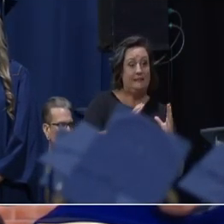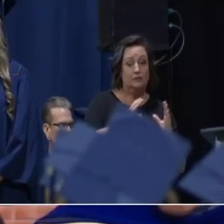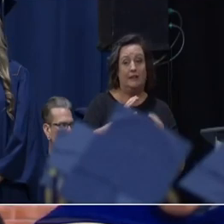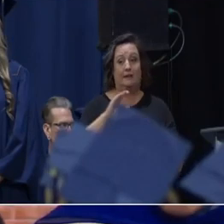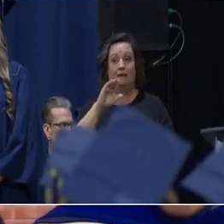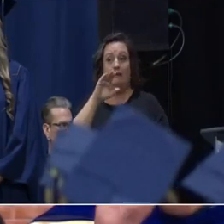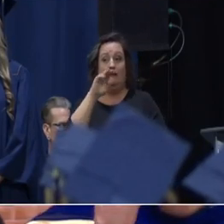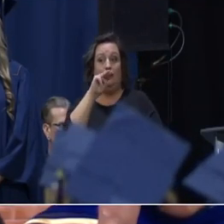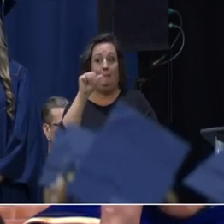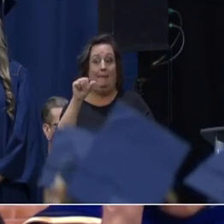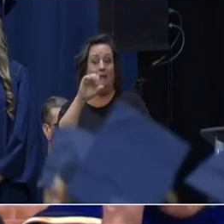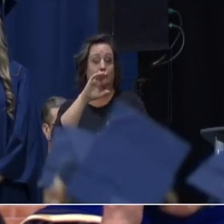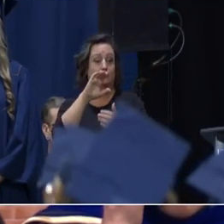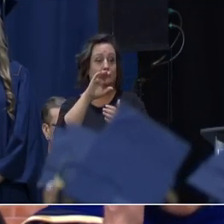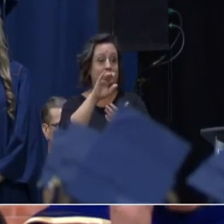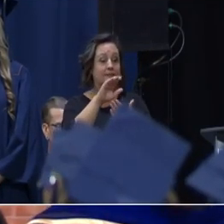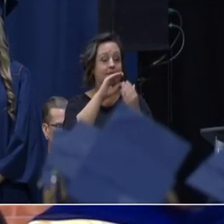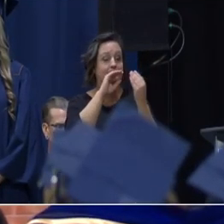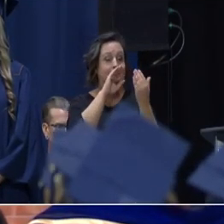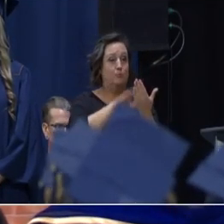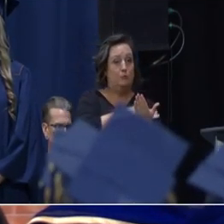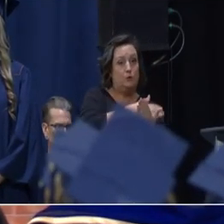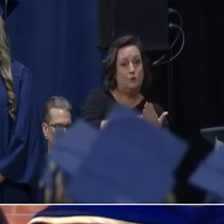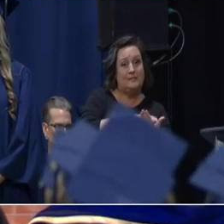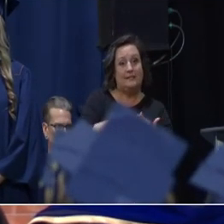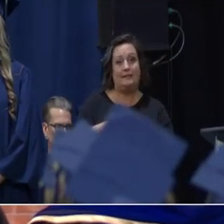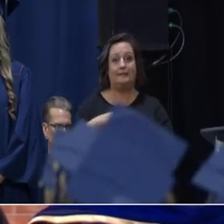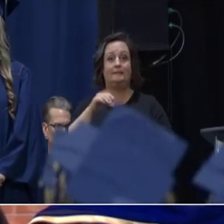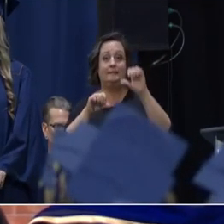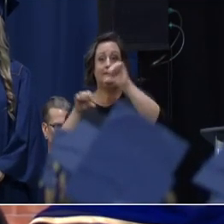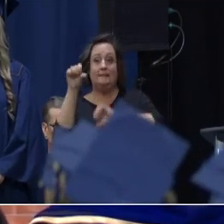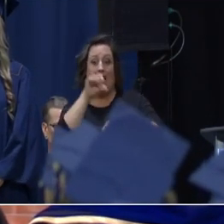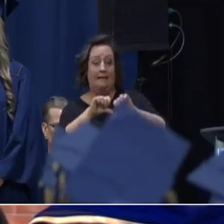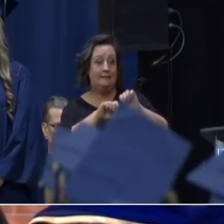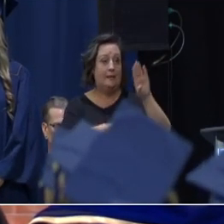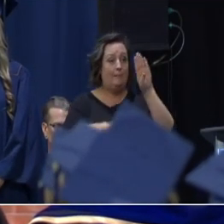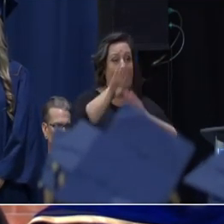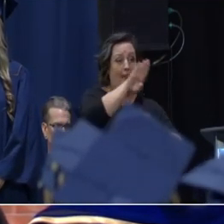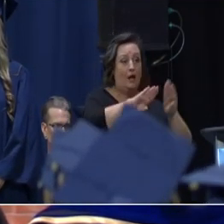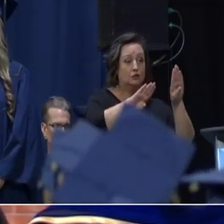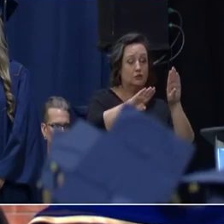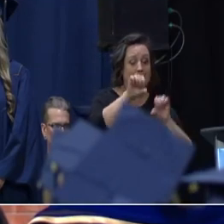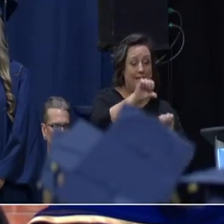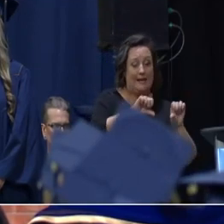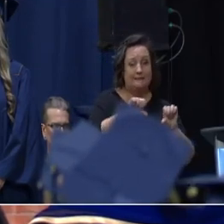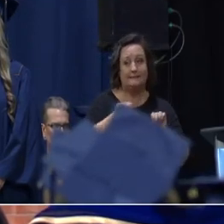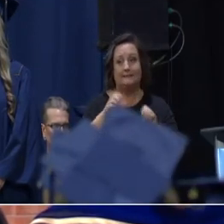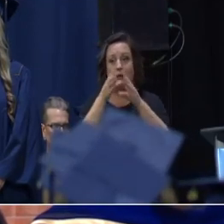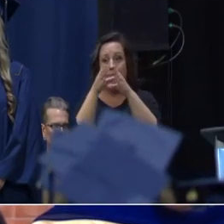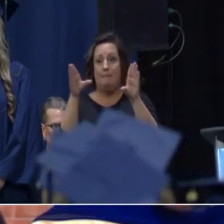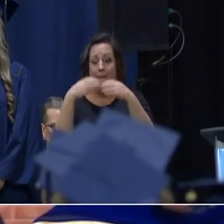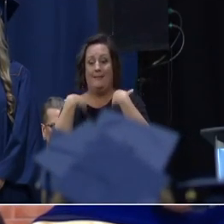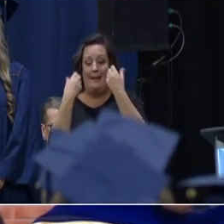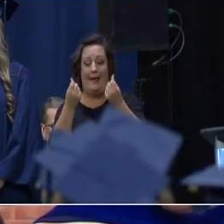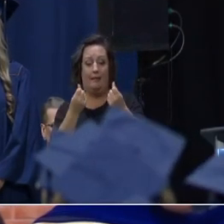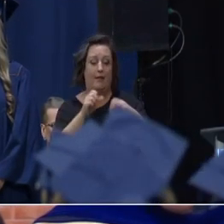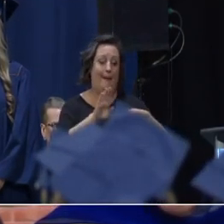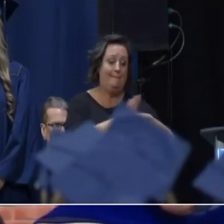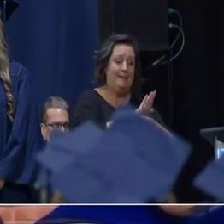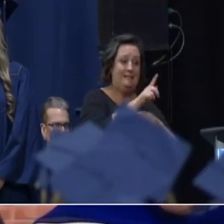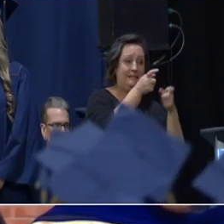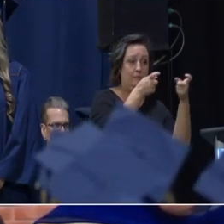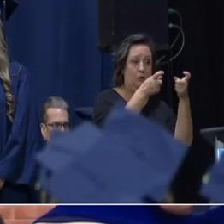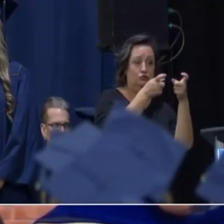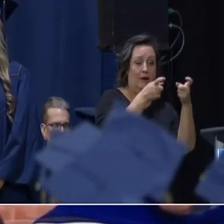Music, Master of Science, Master of Biological Science, Master of Public Health, Master of Business